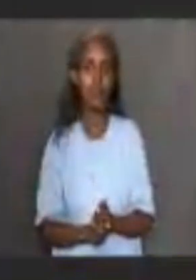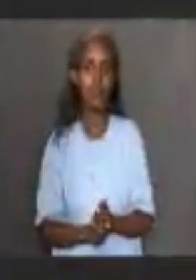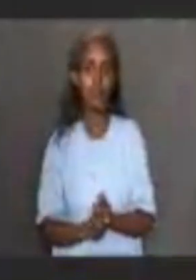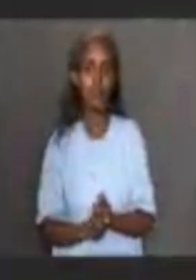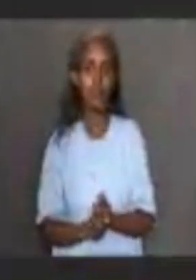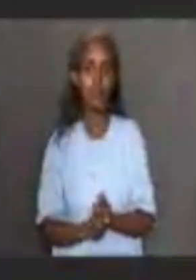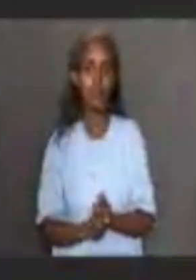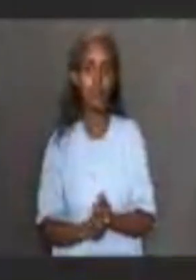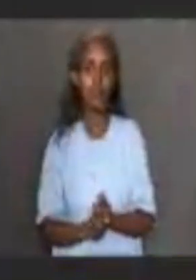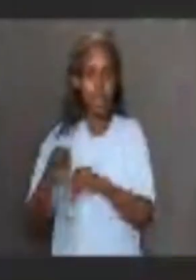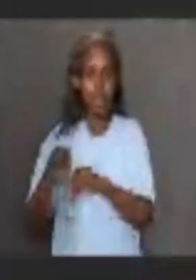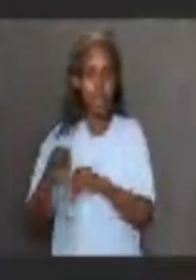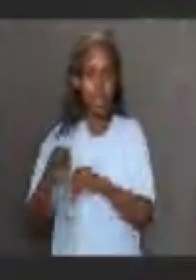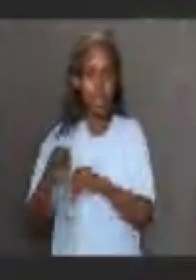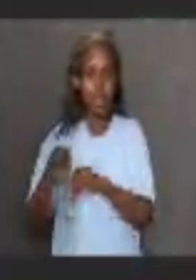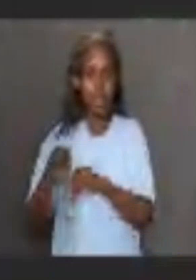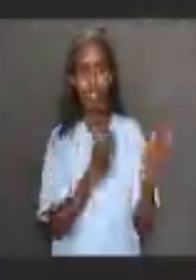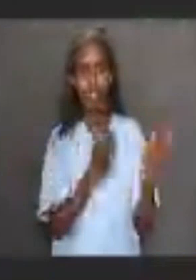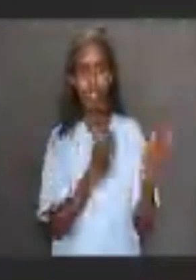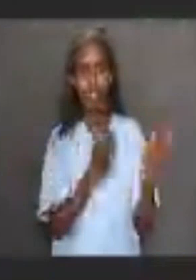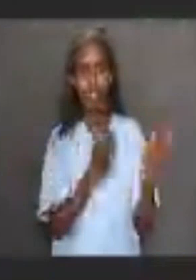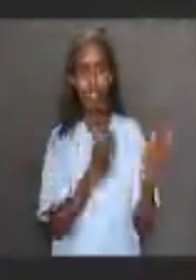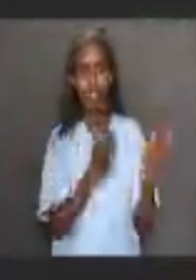Students, let's get ready.